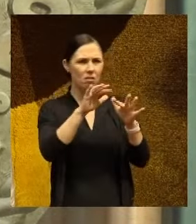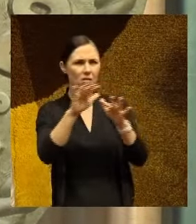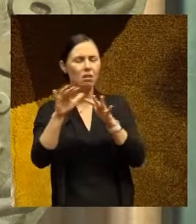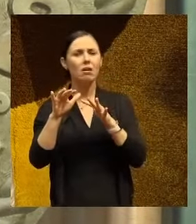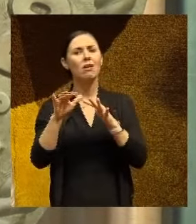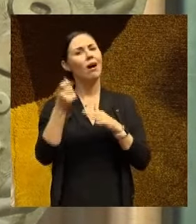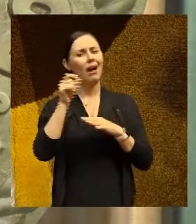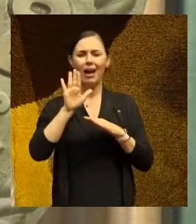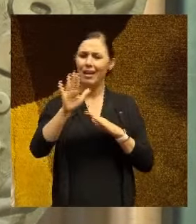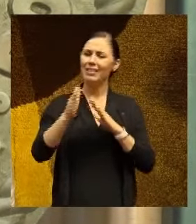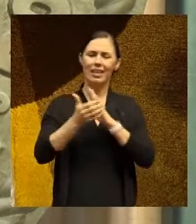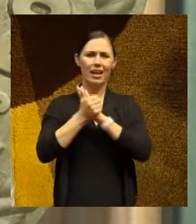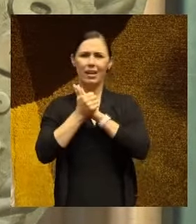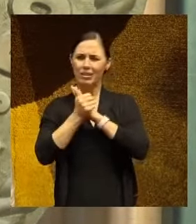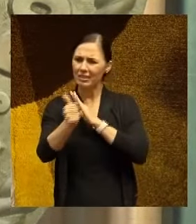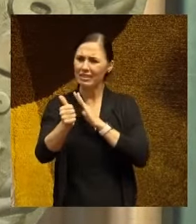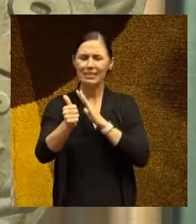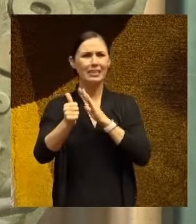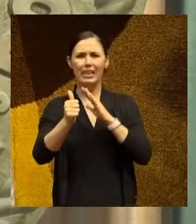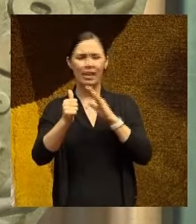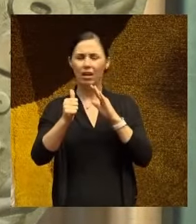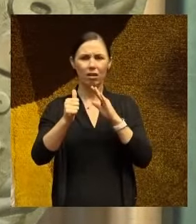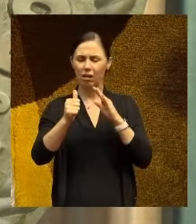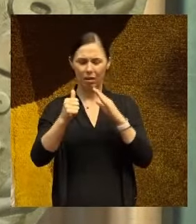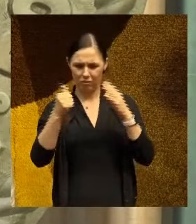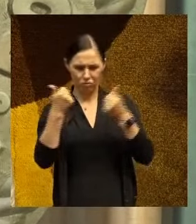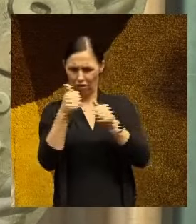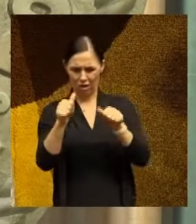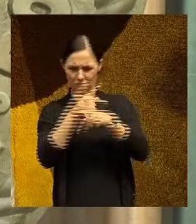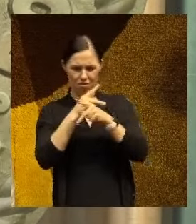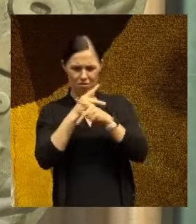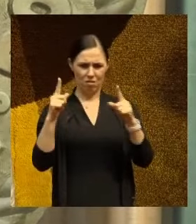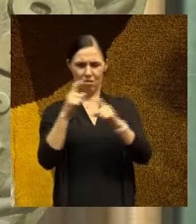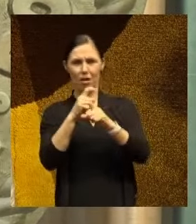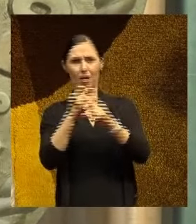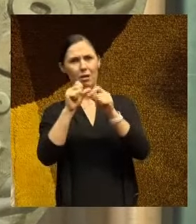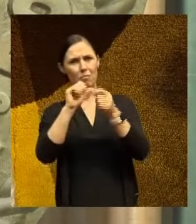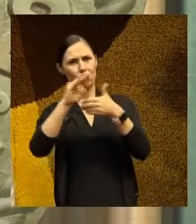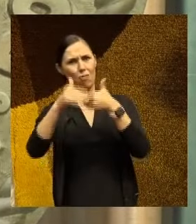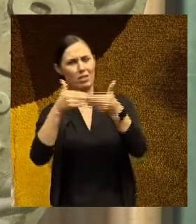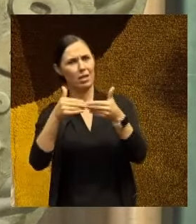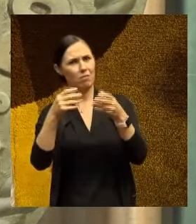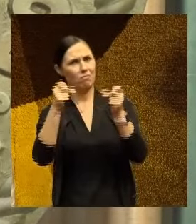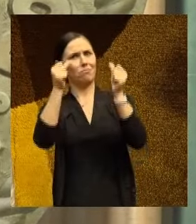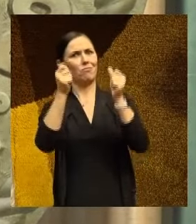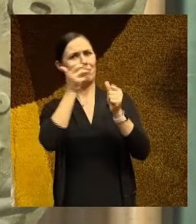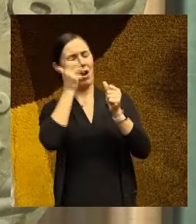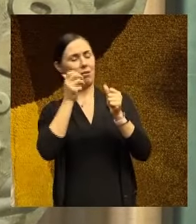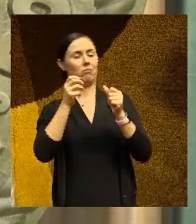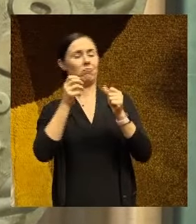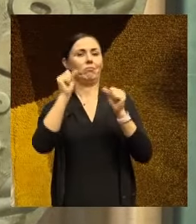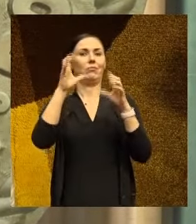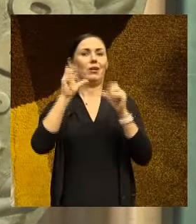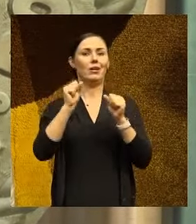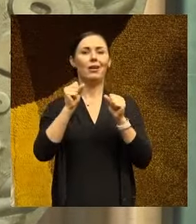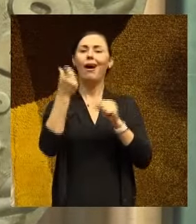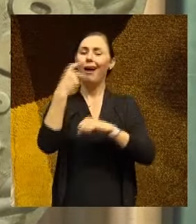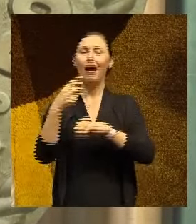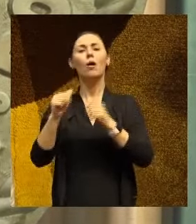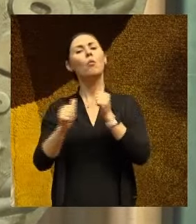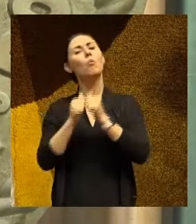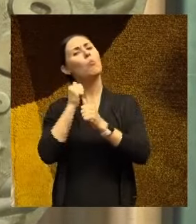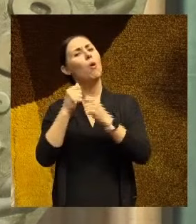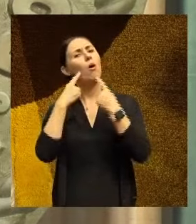we've ever done statewide. Vaccinations have proven to be our strongest weapon against the